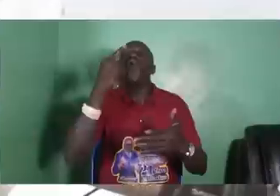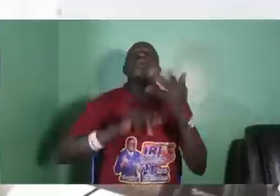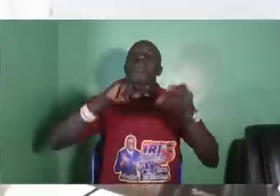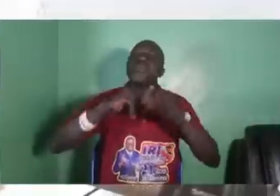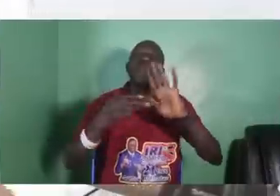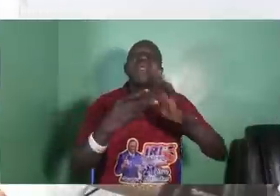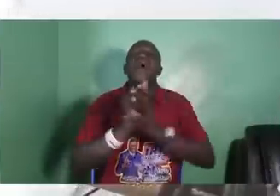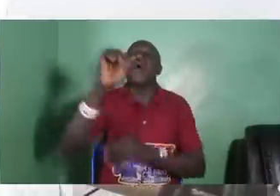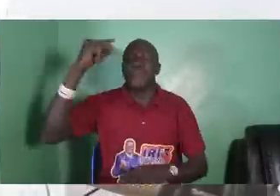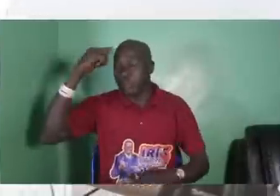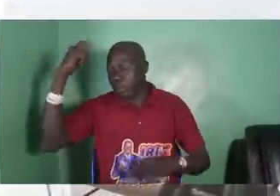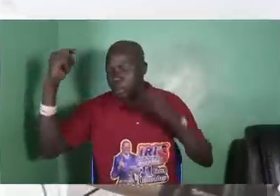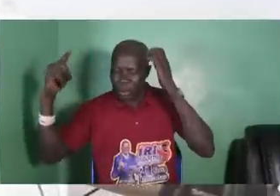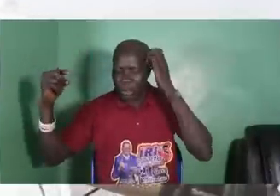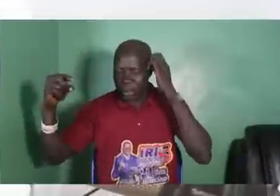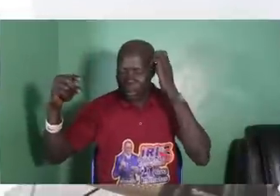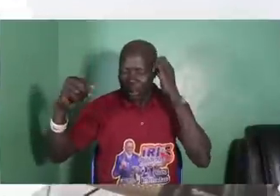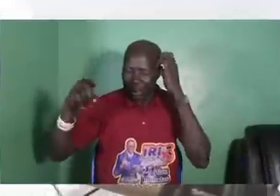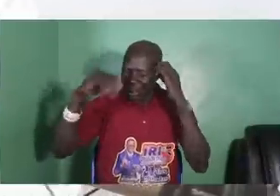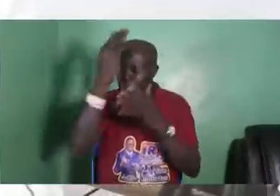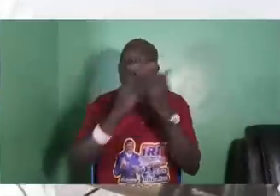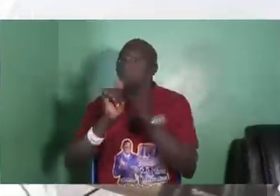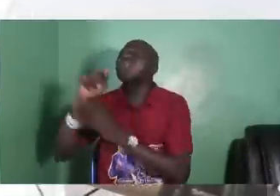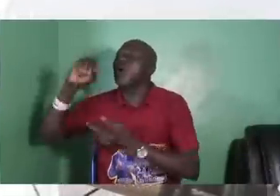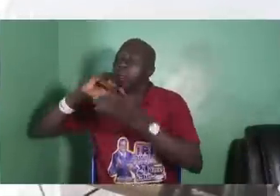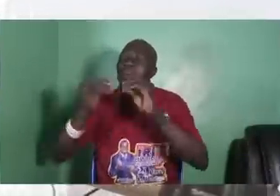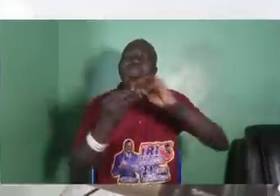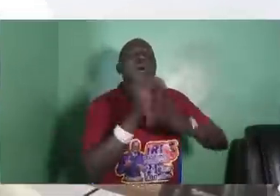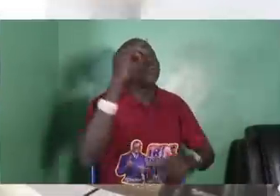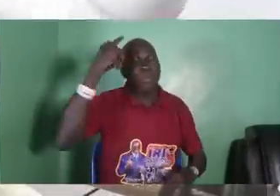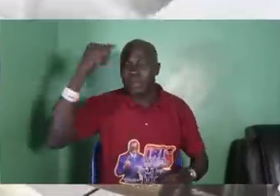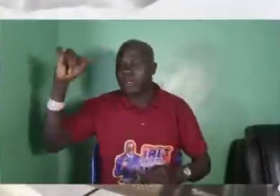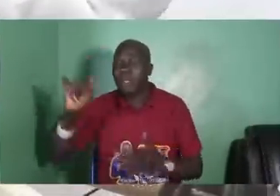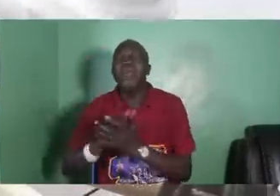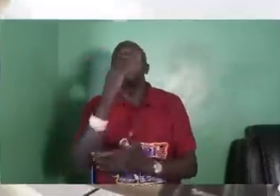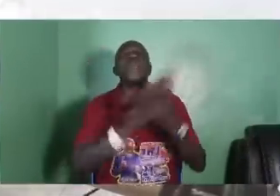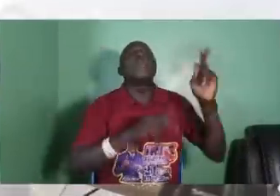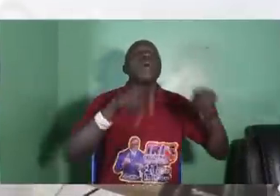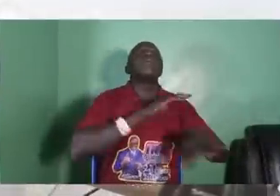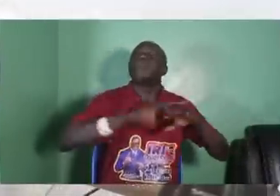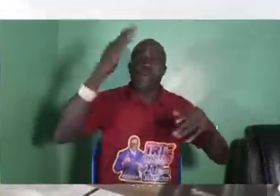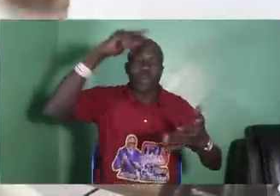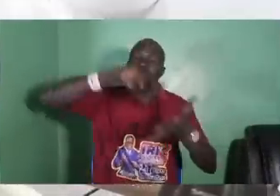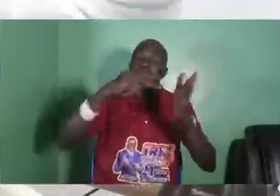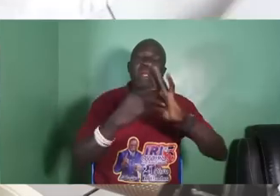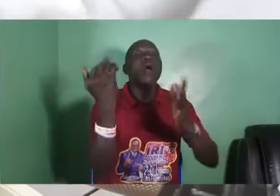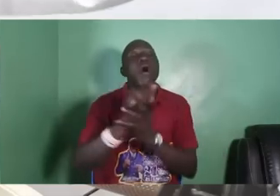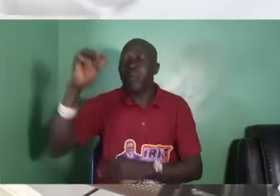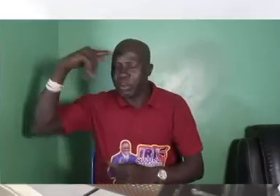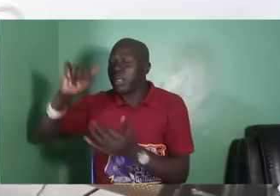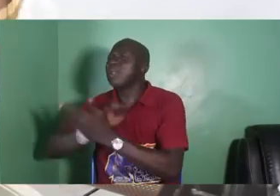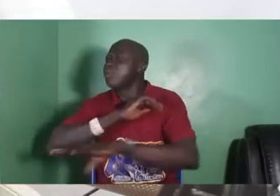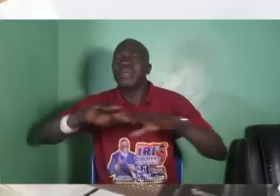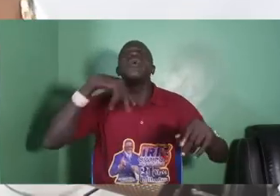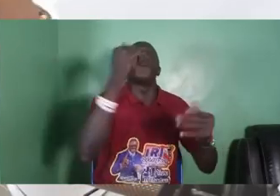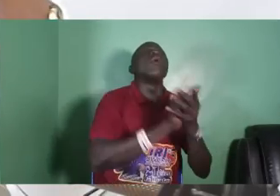ma la. Somebody say what is interpretation of dream? Enikan lo mi gba. Somebody. Mama ni kini jetu ma la. Won dey do omo tuma la. The person that I don't know the Ah so me focus ko